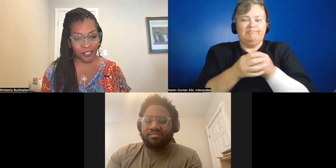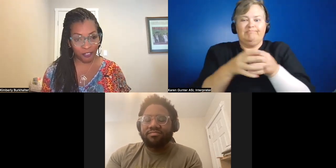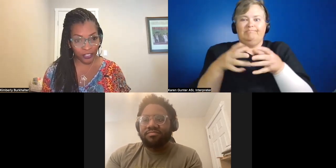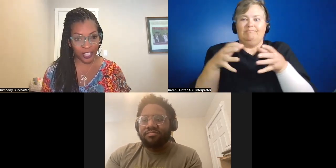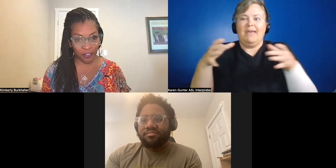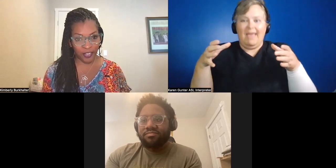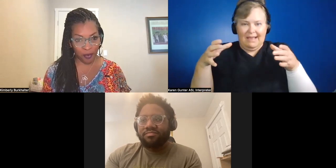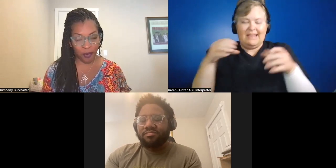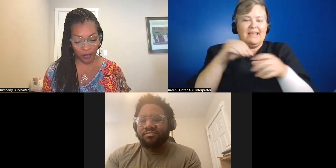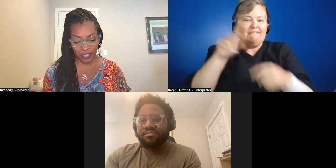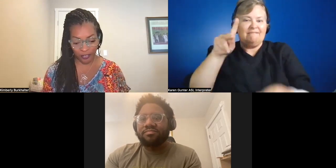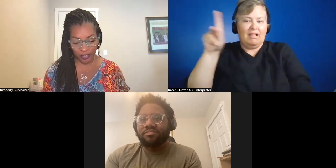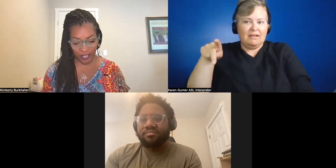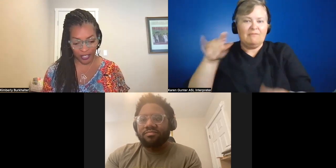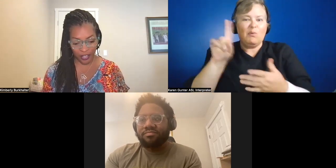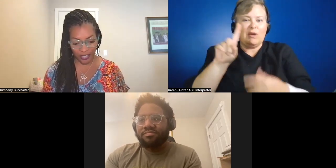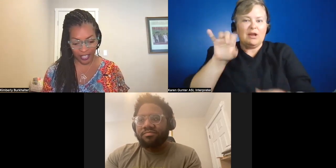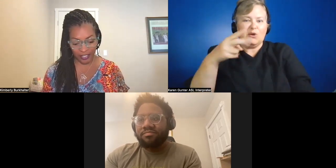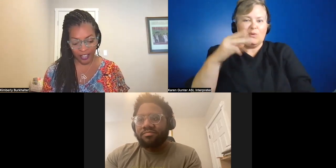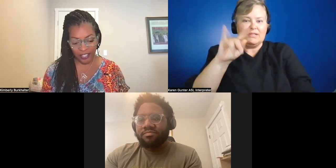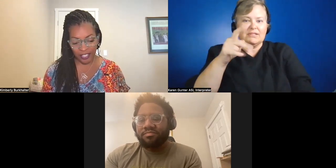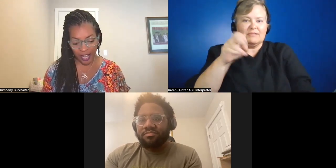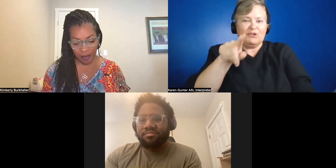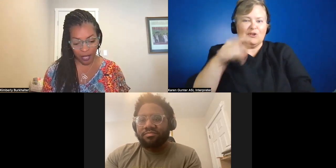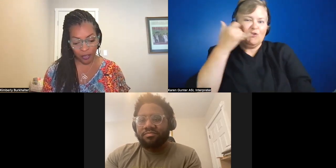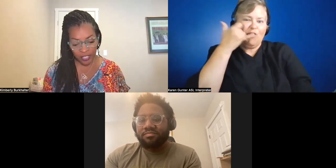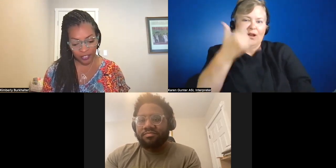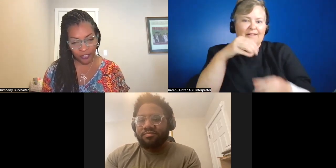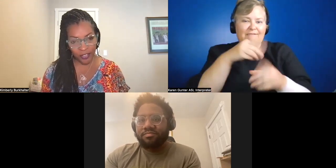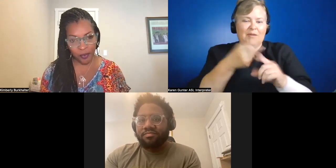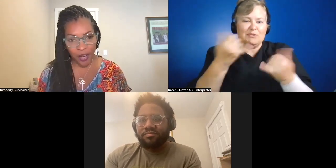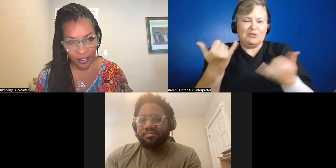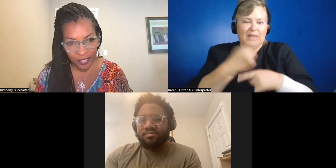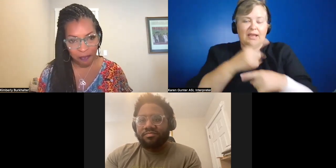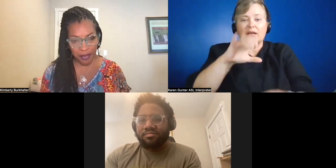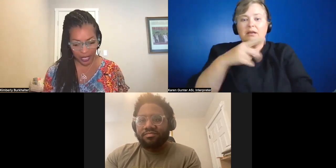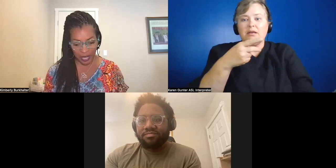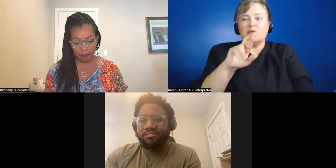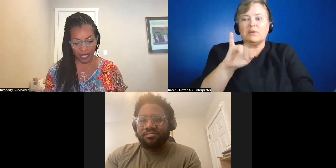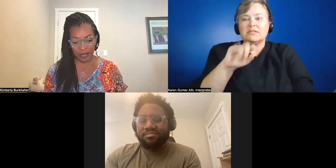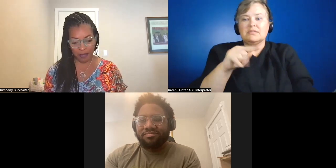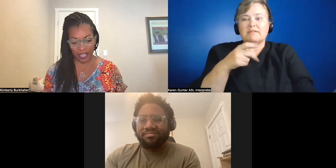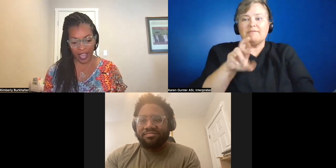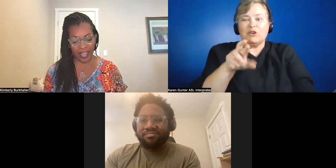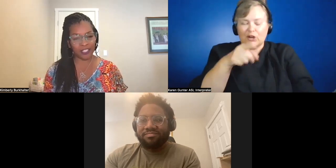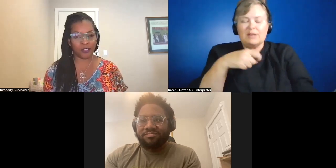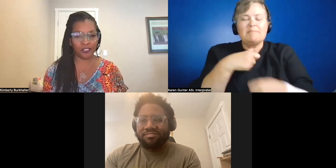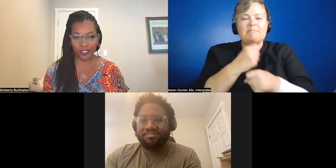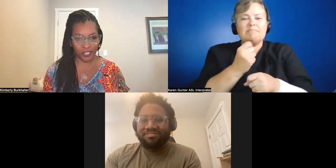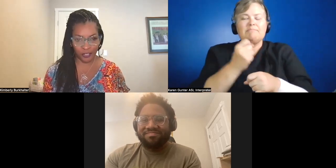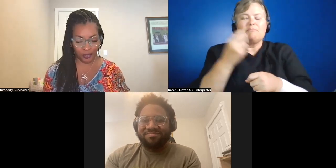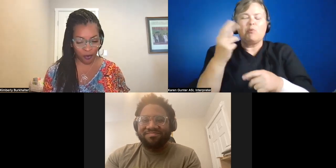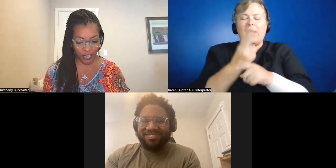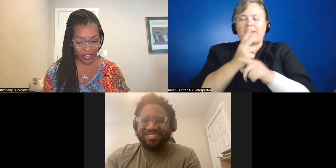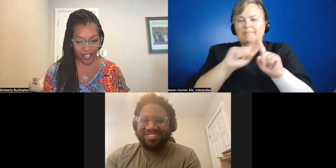in Philadelphia, where Christopher is calling in today. But Christopher wears many hats. Christopher